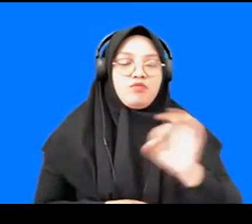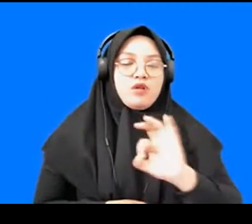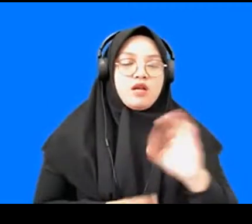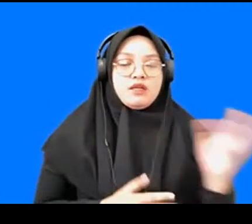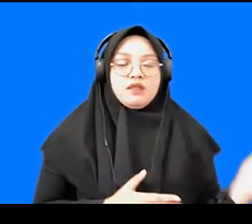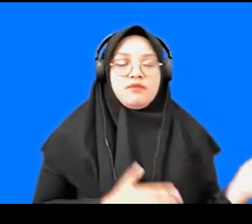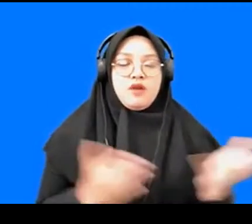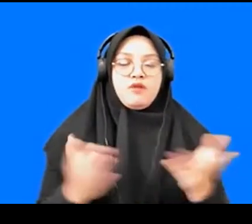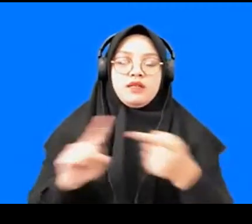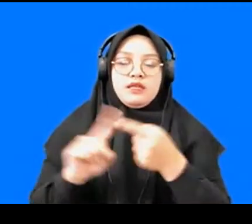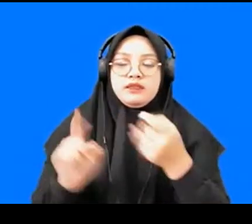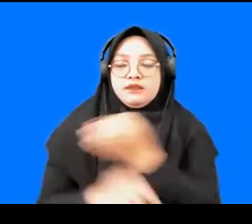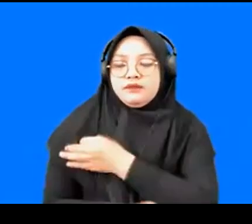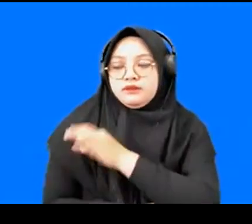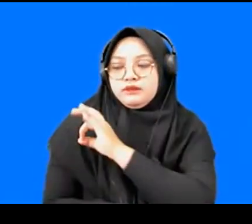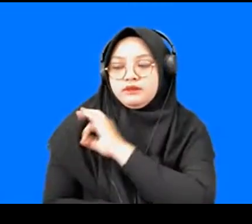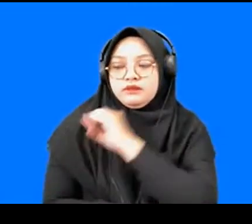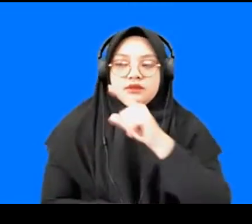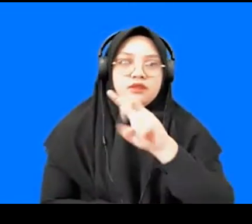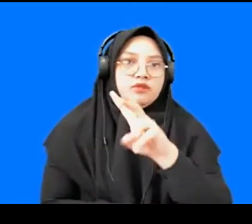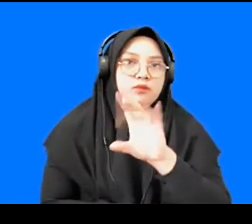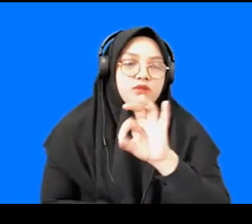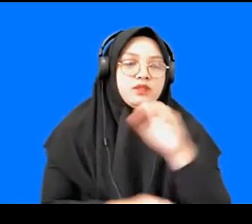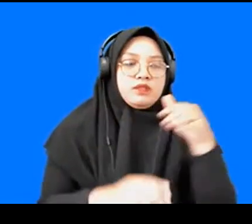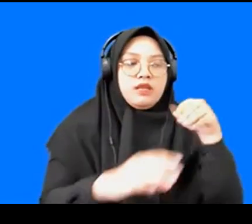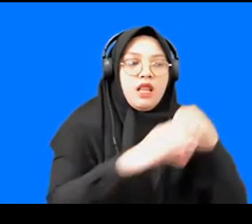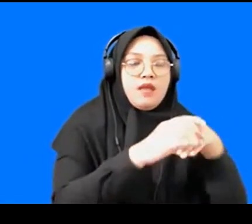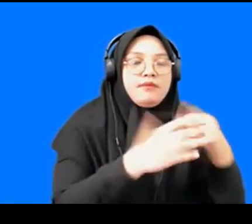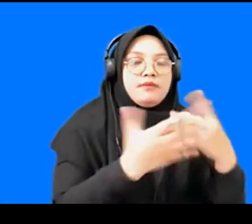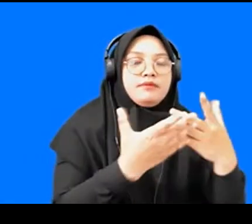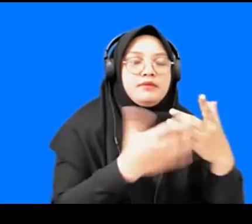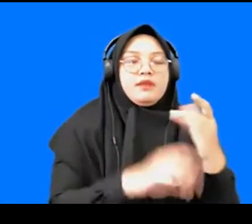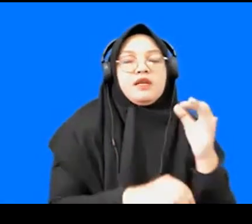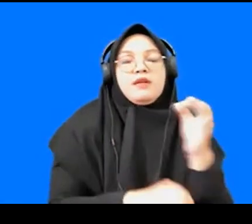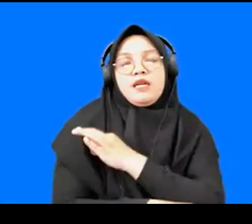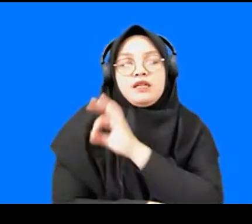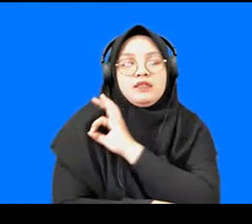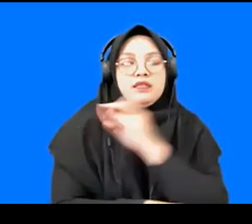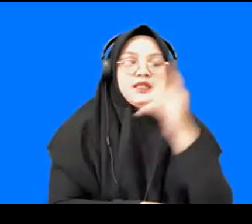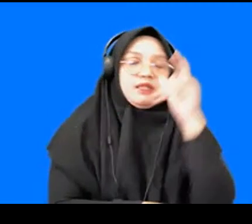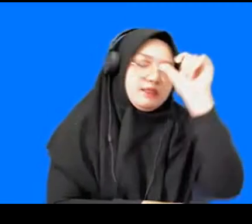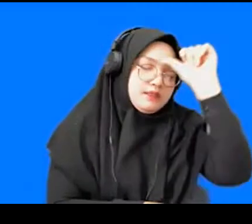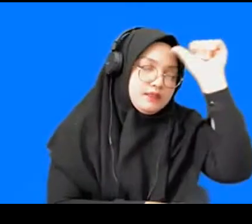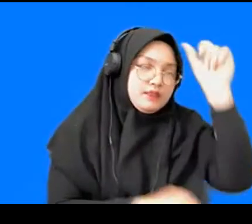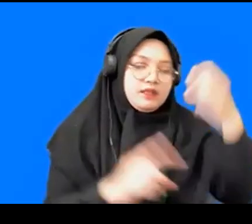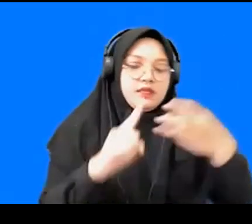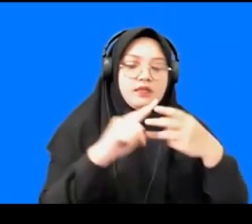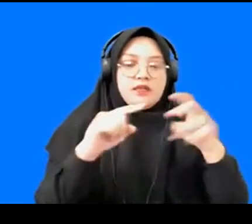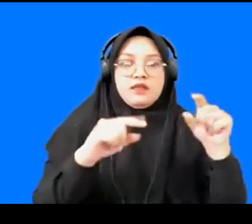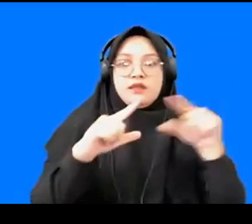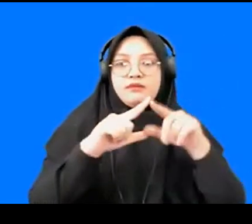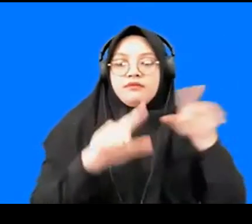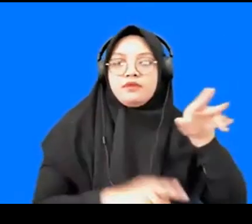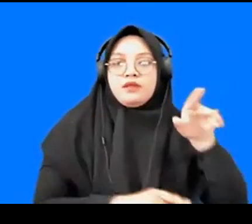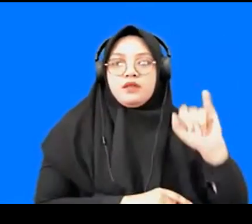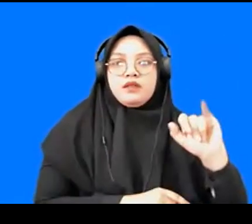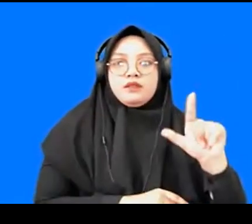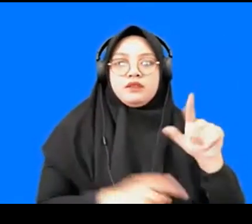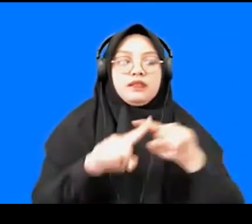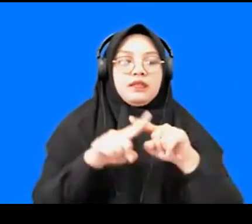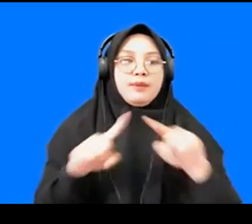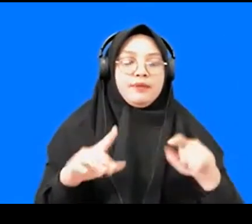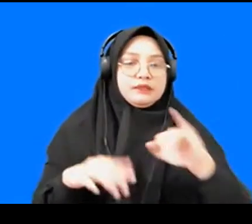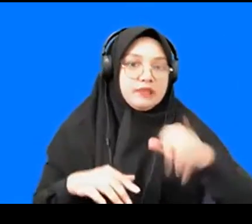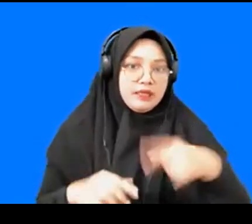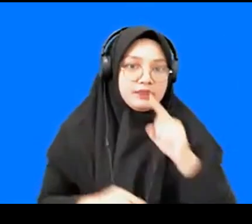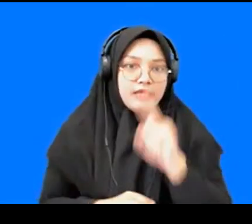and the Brazilian presidency. It's going to be a long haul fight. The Indian C20 is already something that seems